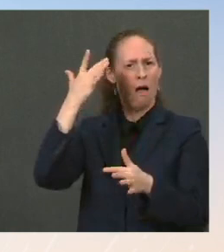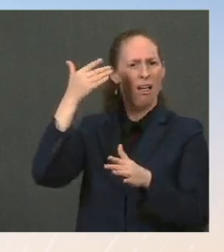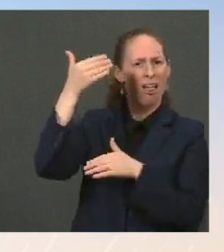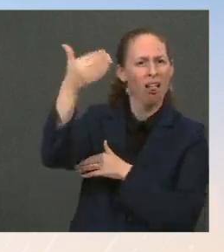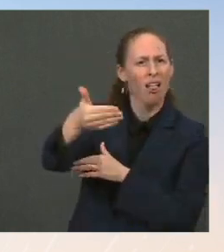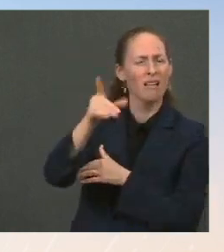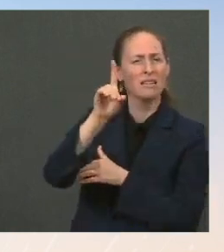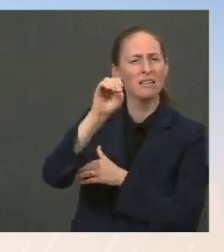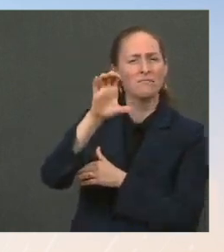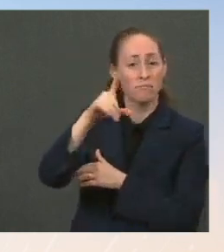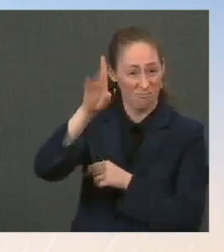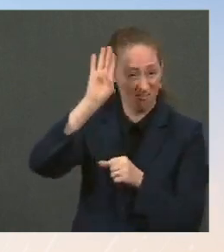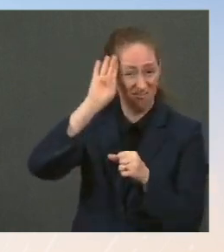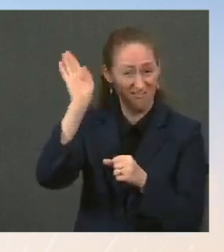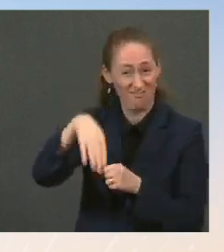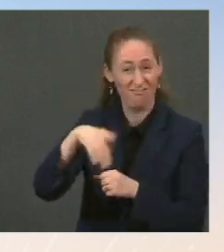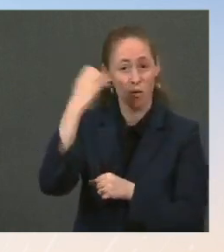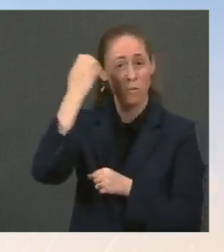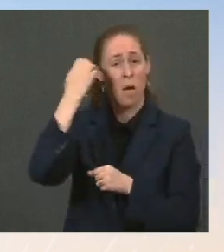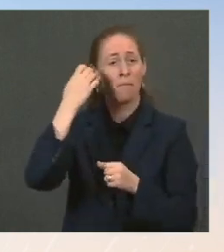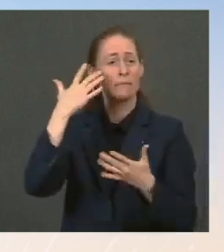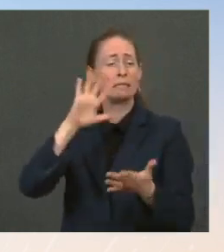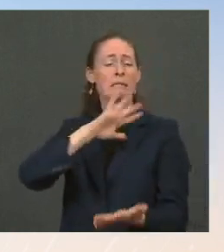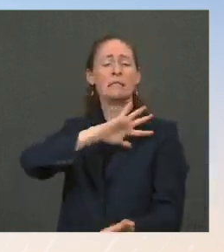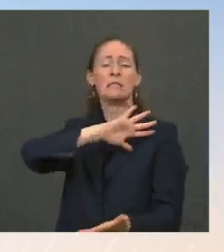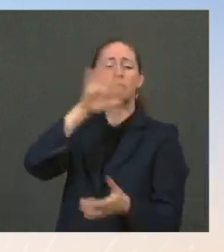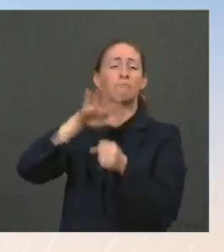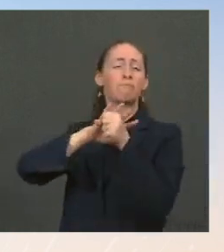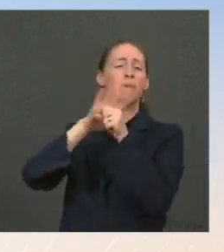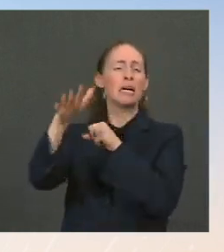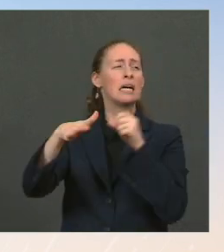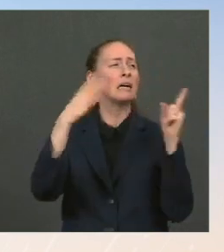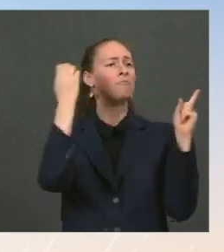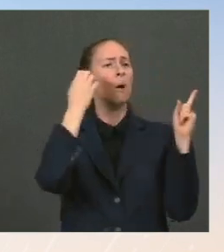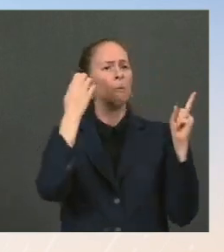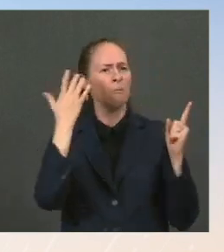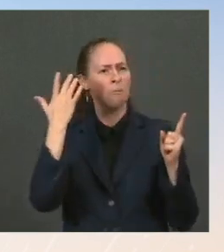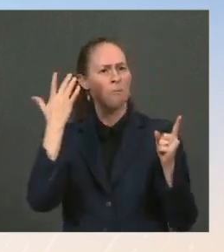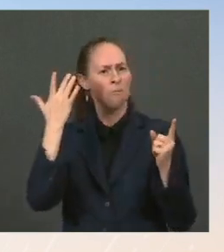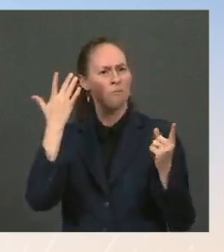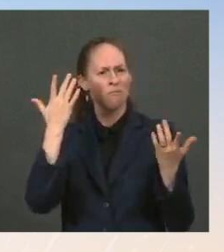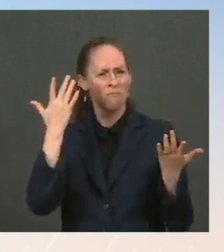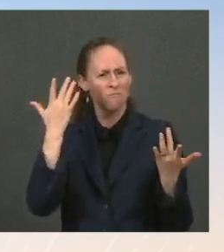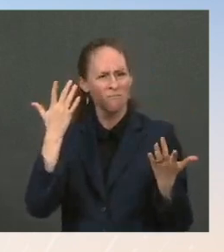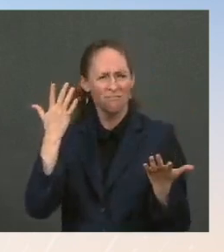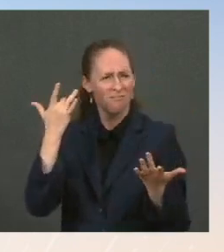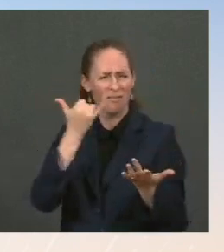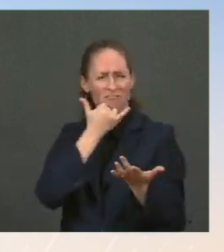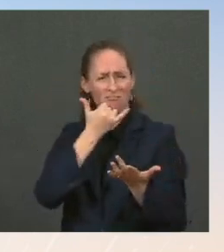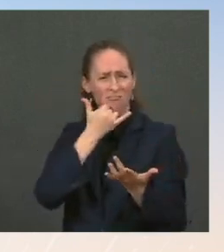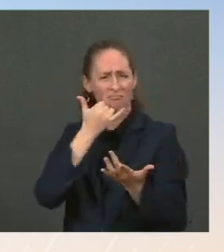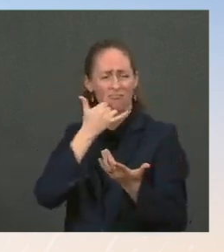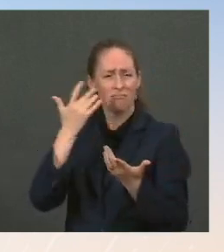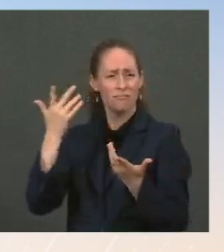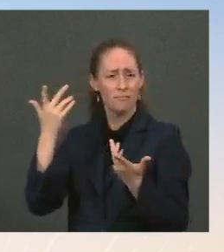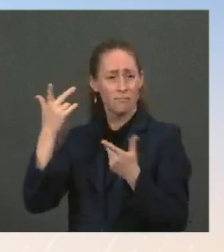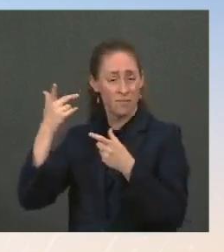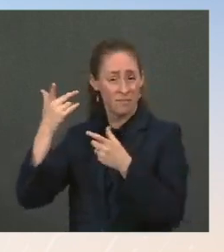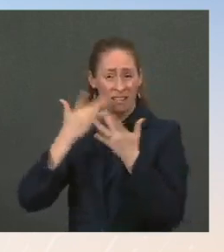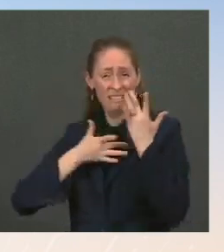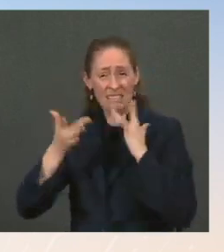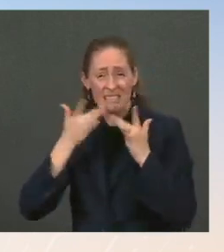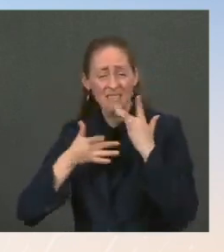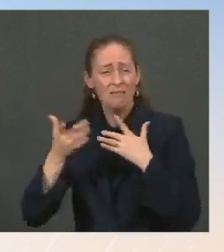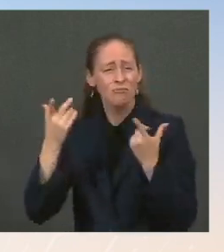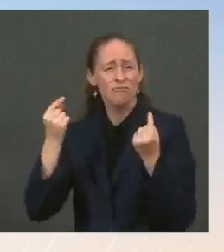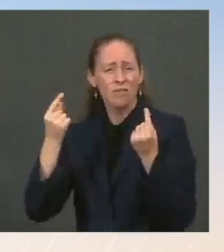flooded with rapid tests? Is it the authorization process and the timeline on that, or is it on the production side, or both? Well, one